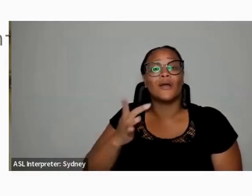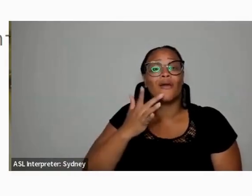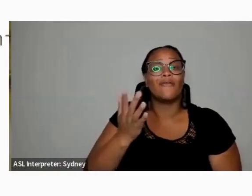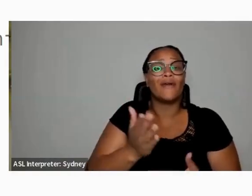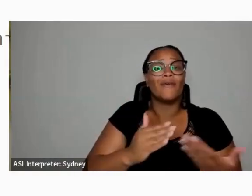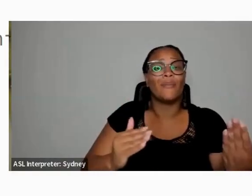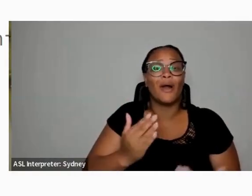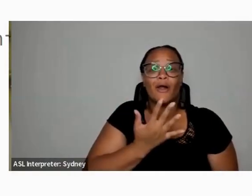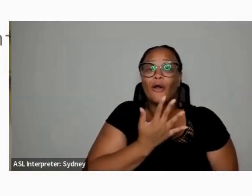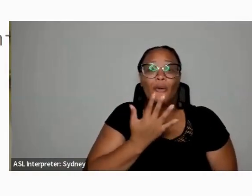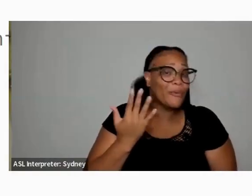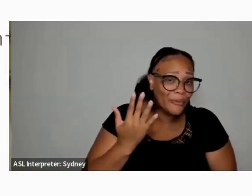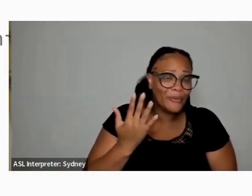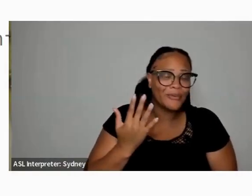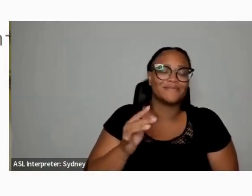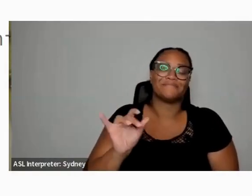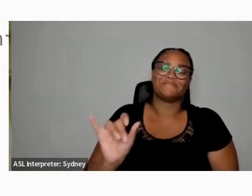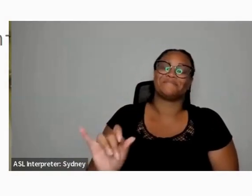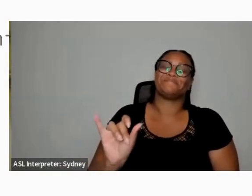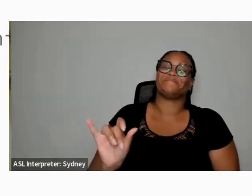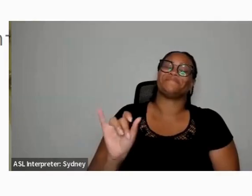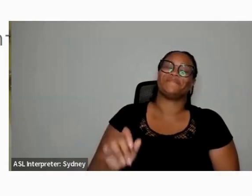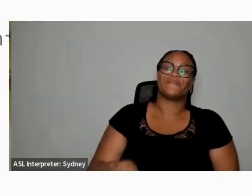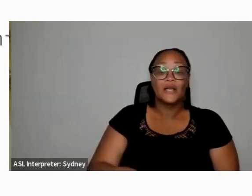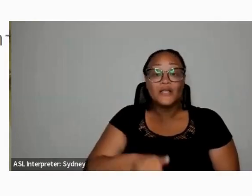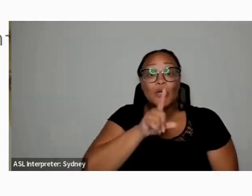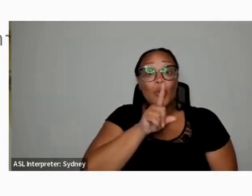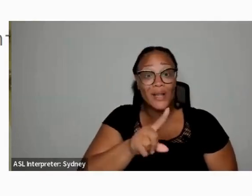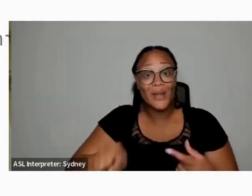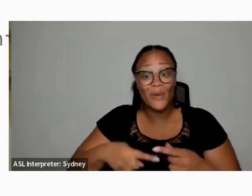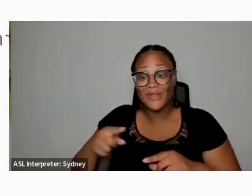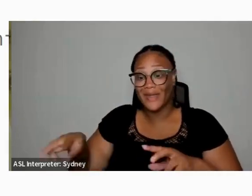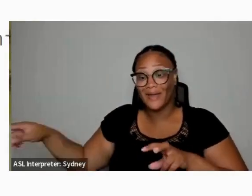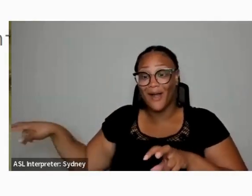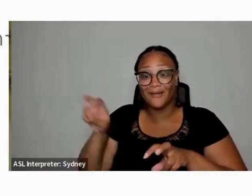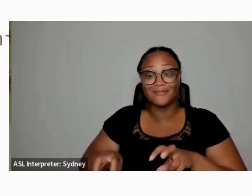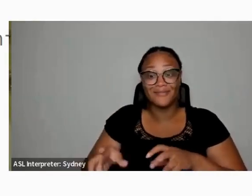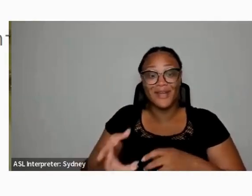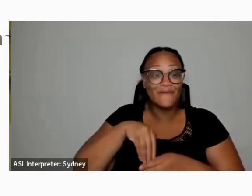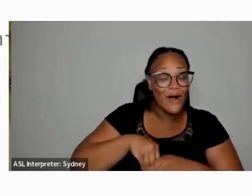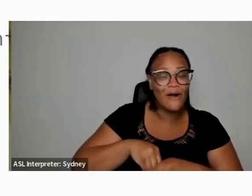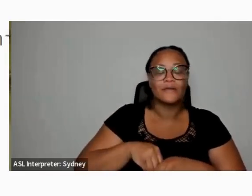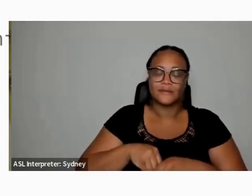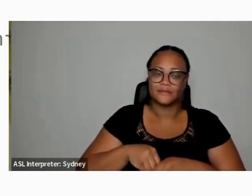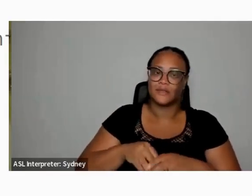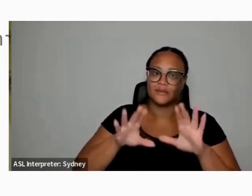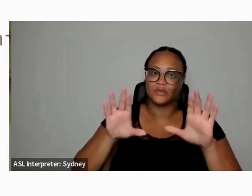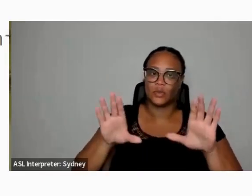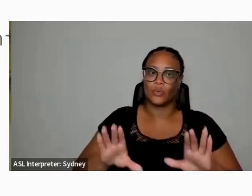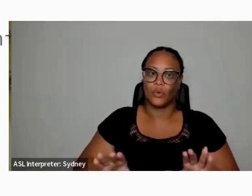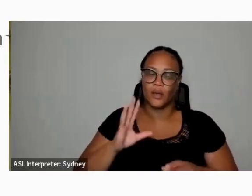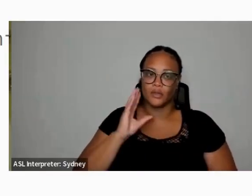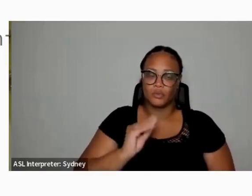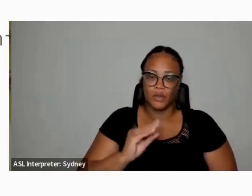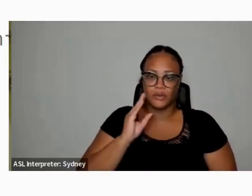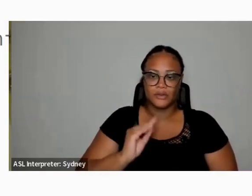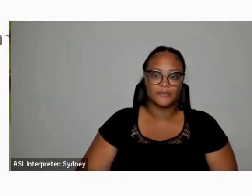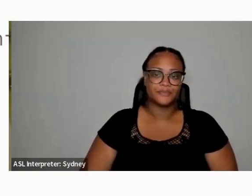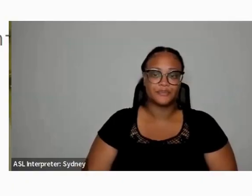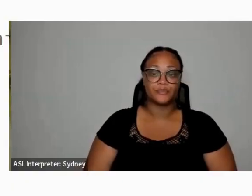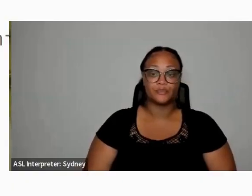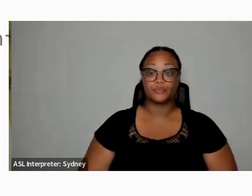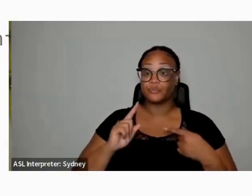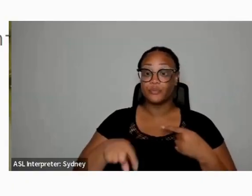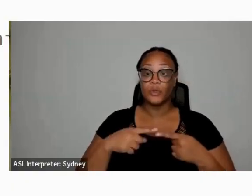So really having your child be part of making the stories. And when I make experience